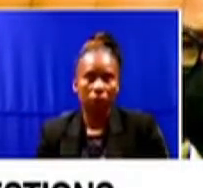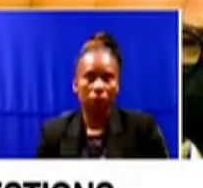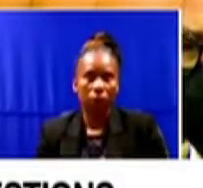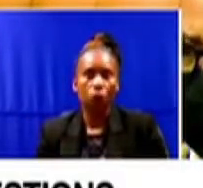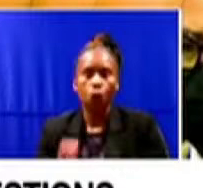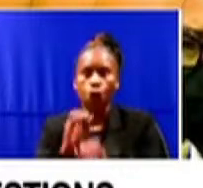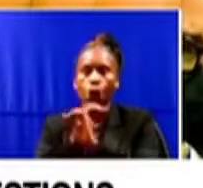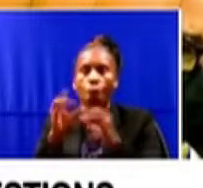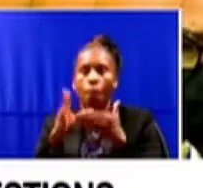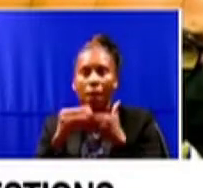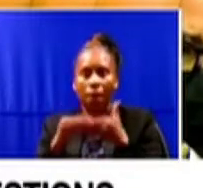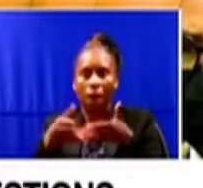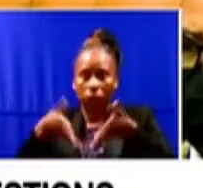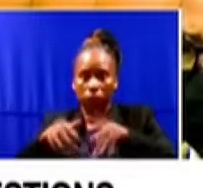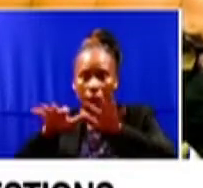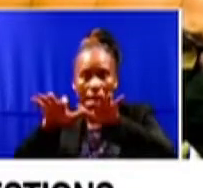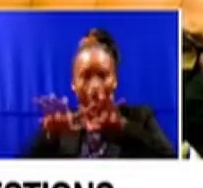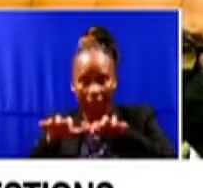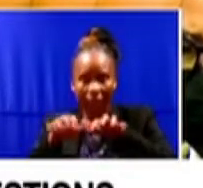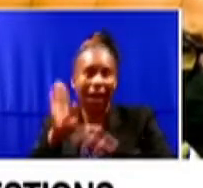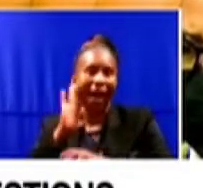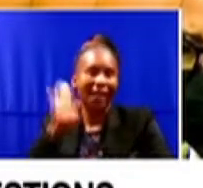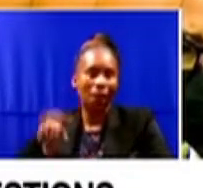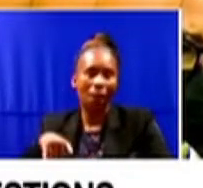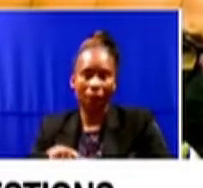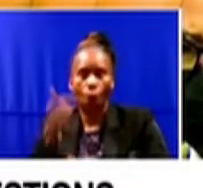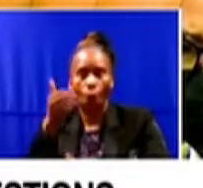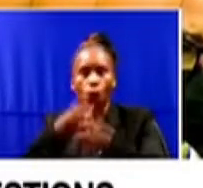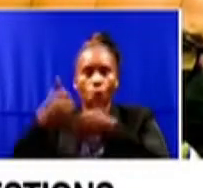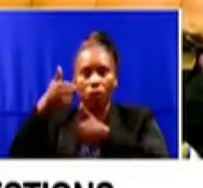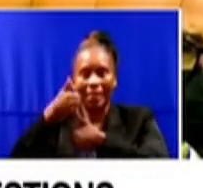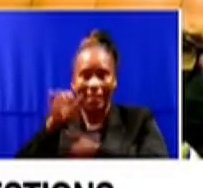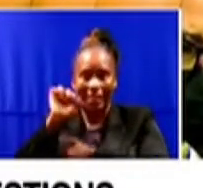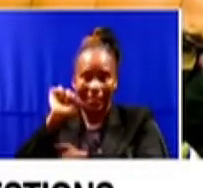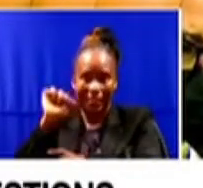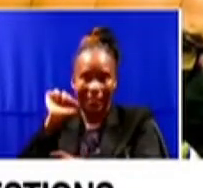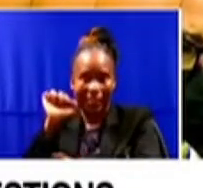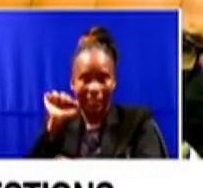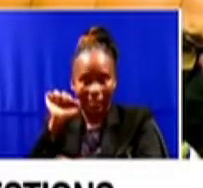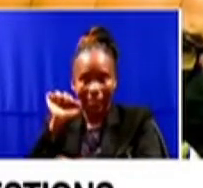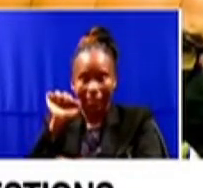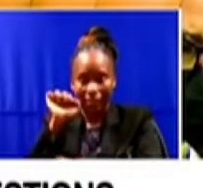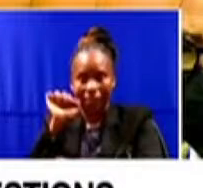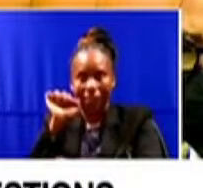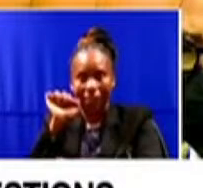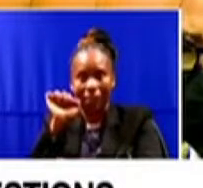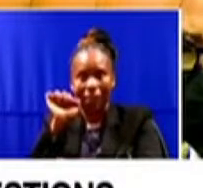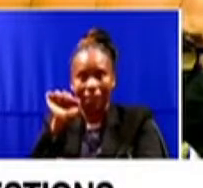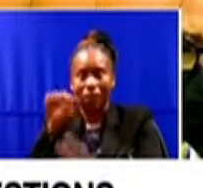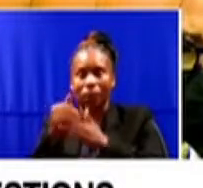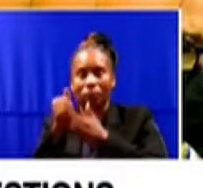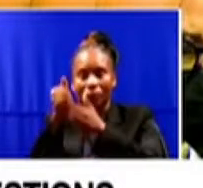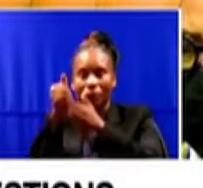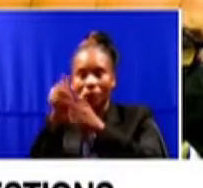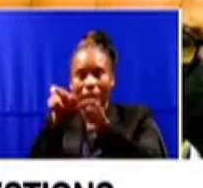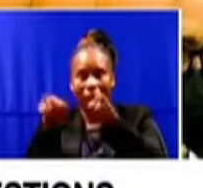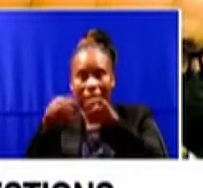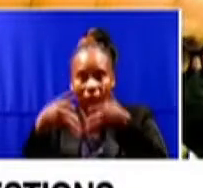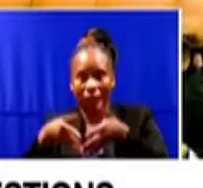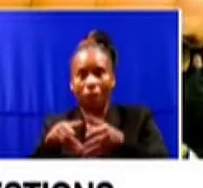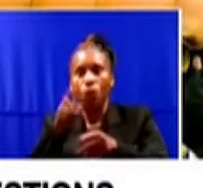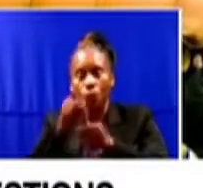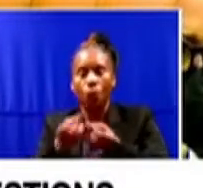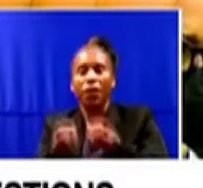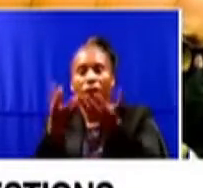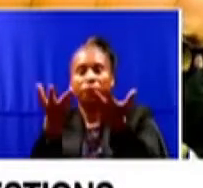the presiding officer. I think what has happened now is precisely that. Because you are giving the authority to chair the House, no